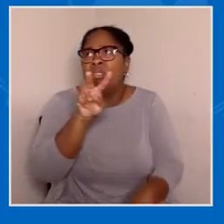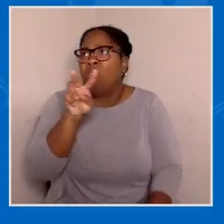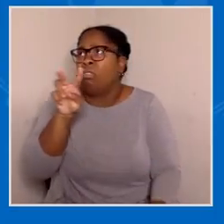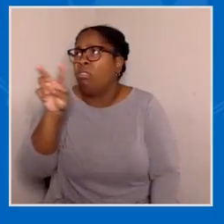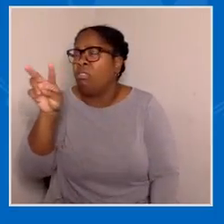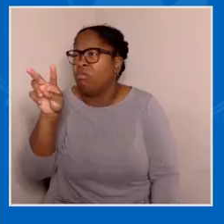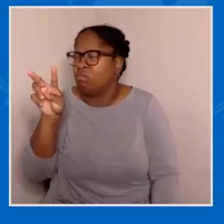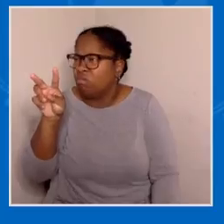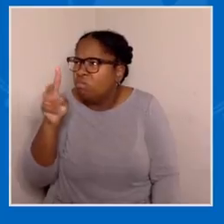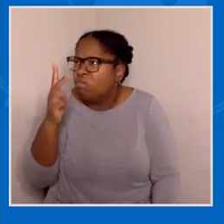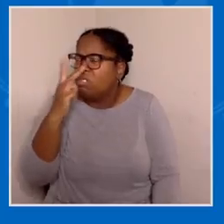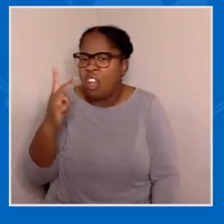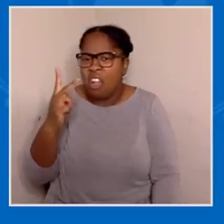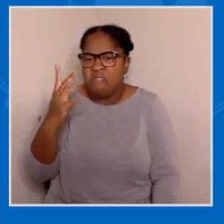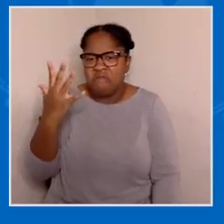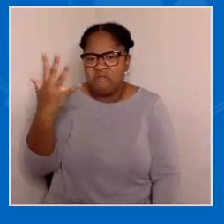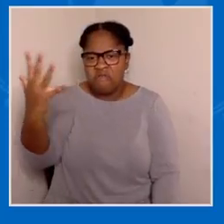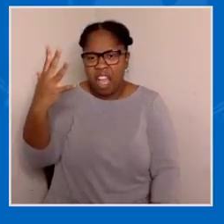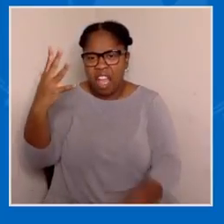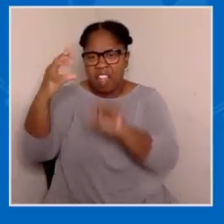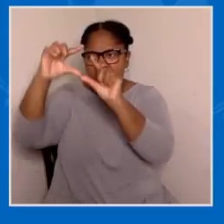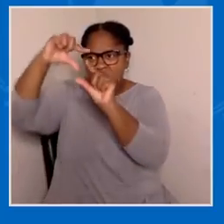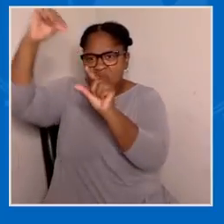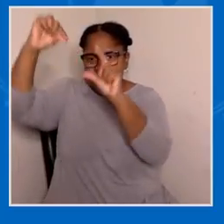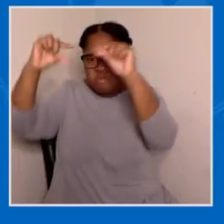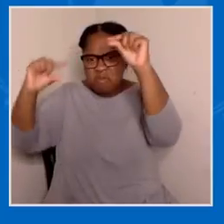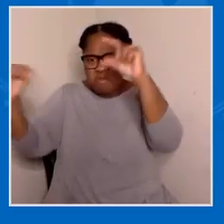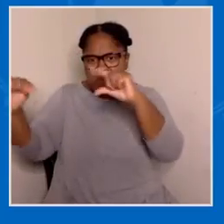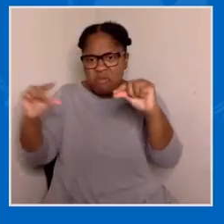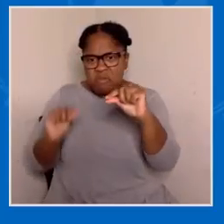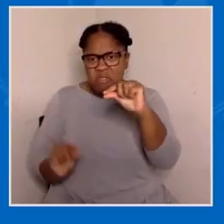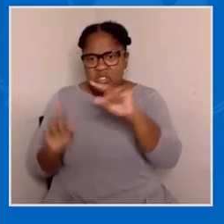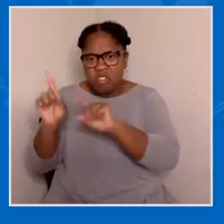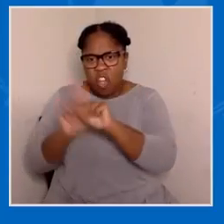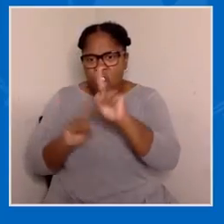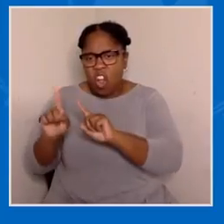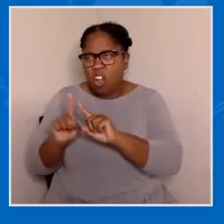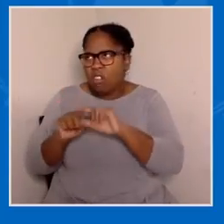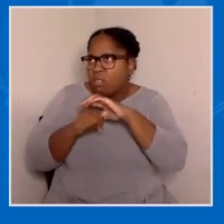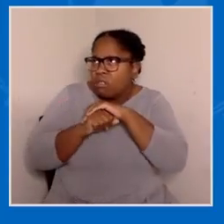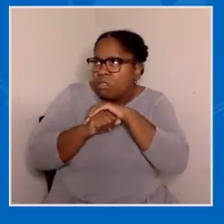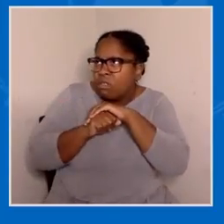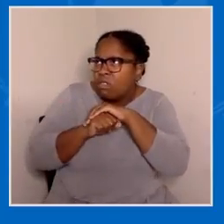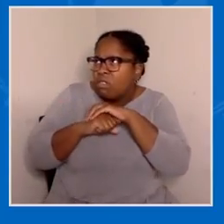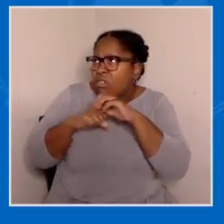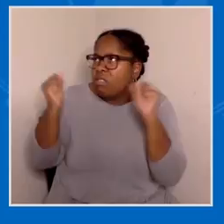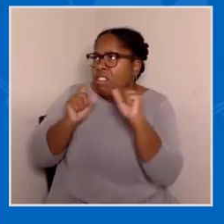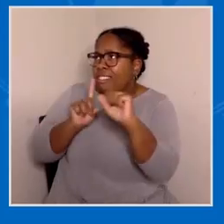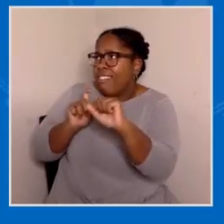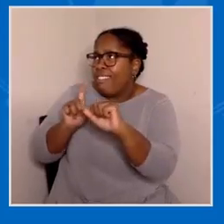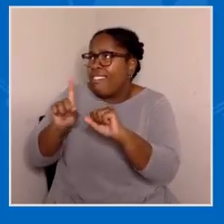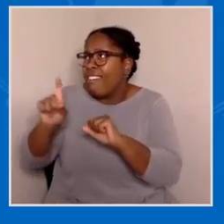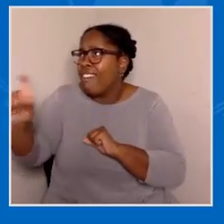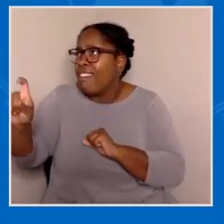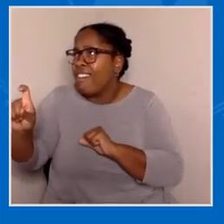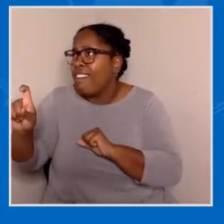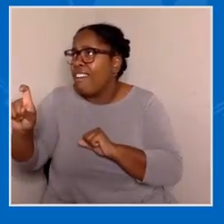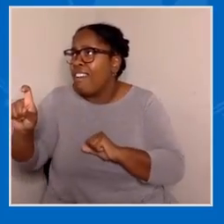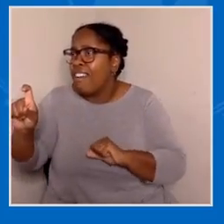white star. He ran to the tank. The hatch opened. An African-American GI looked down at